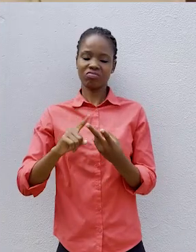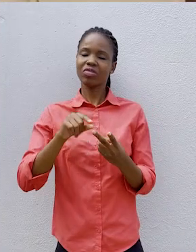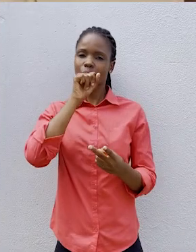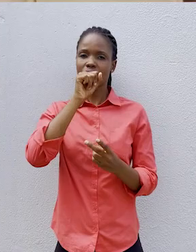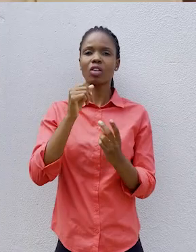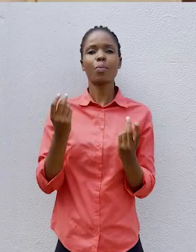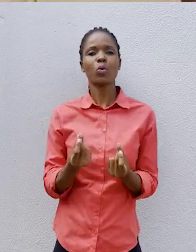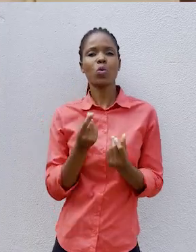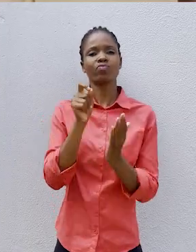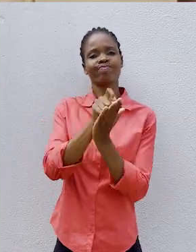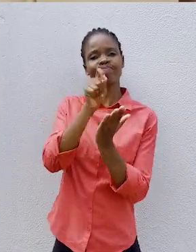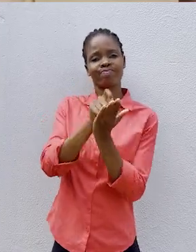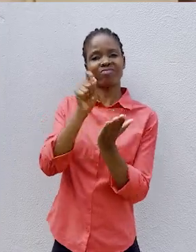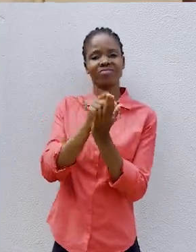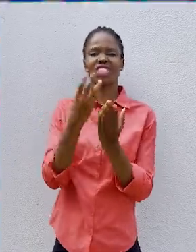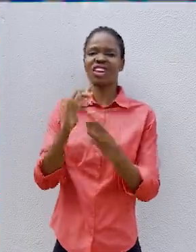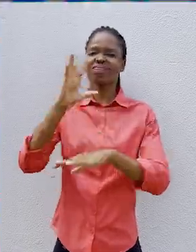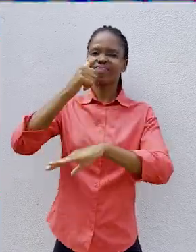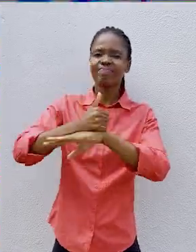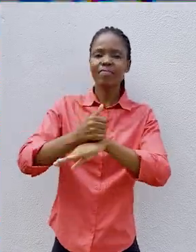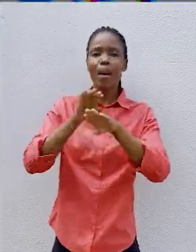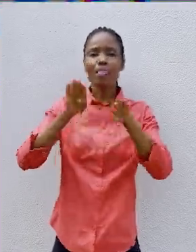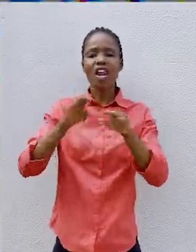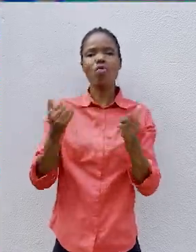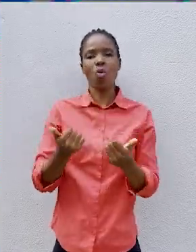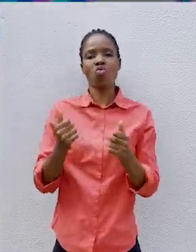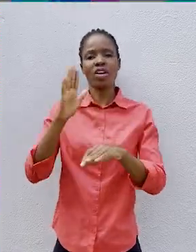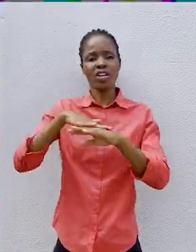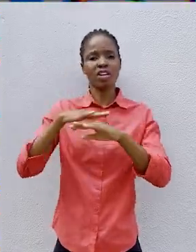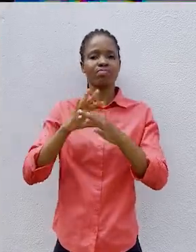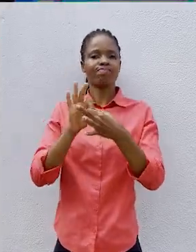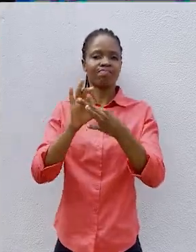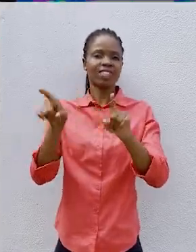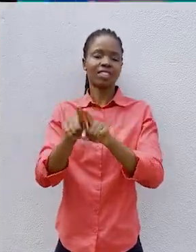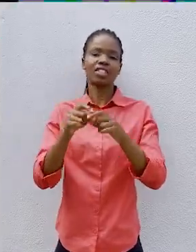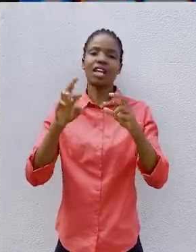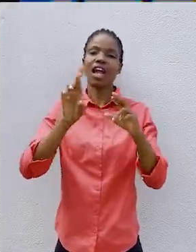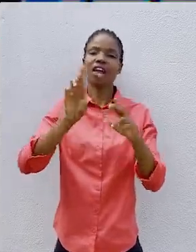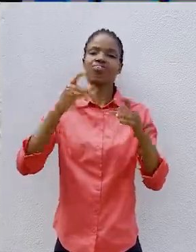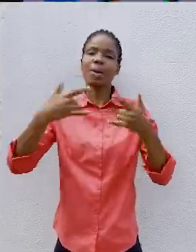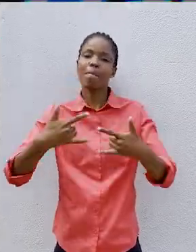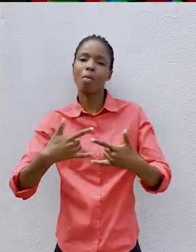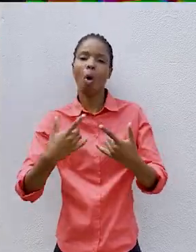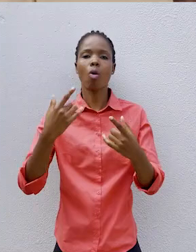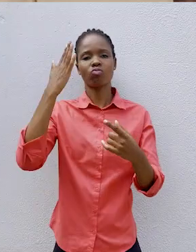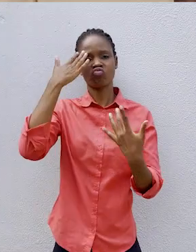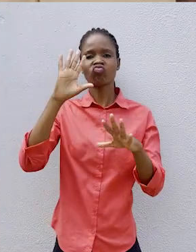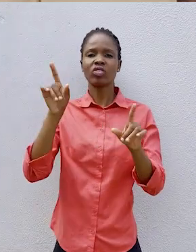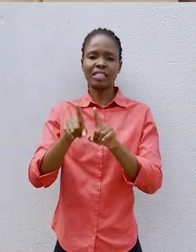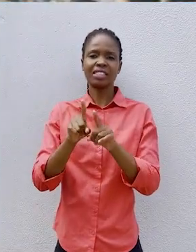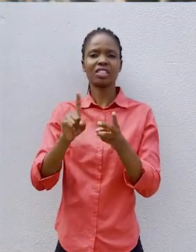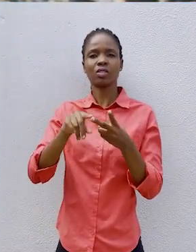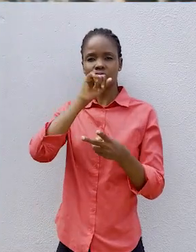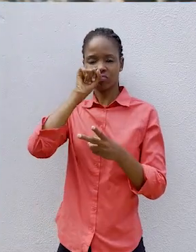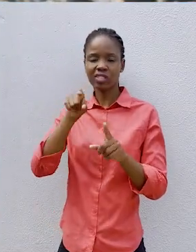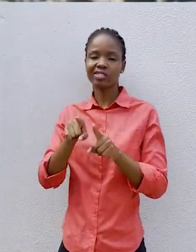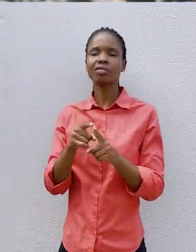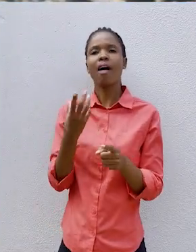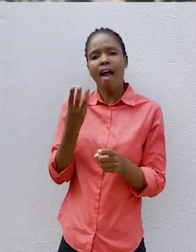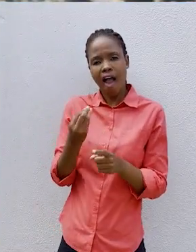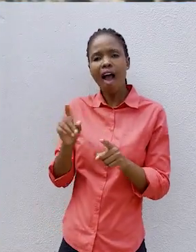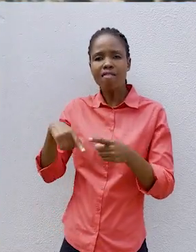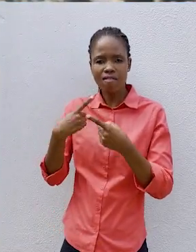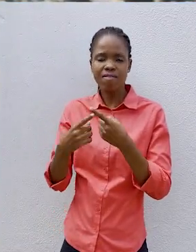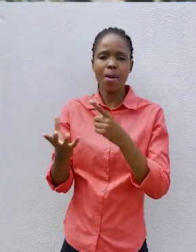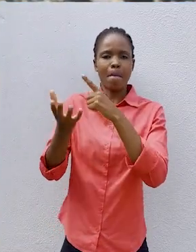make music. I already have like a platform established for myself in terms of like rapping and what I do. I pretty much